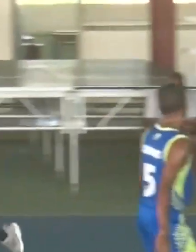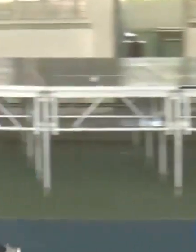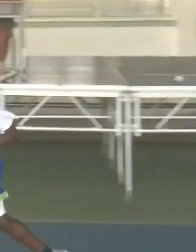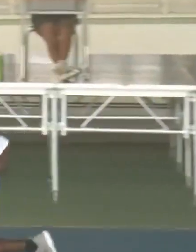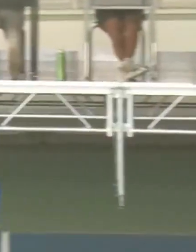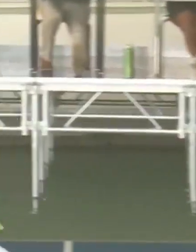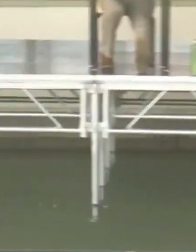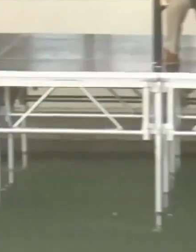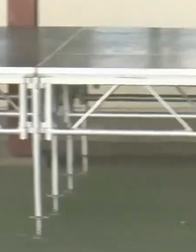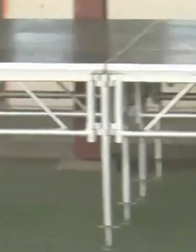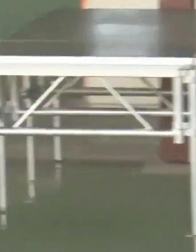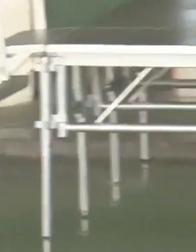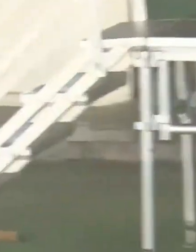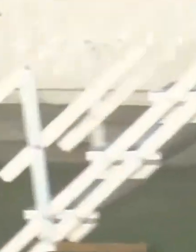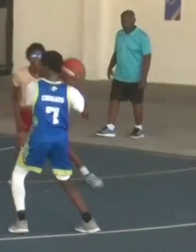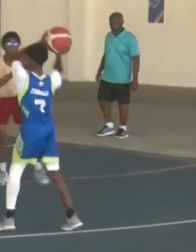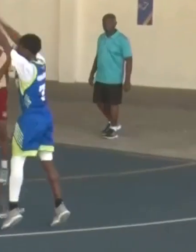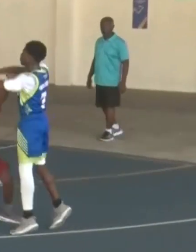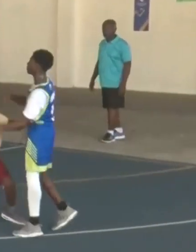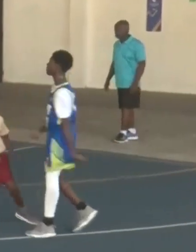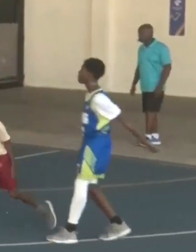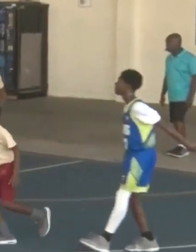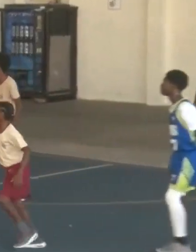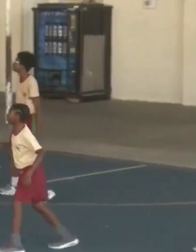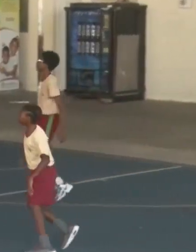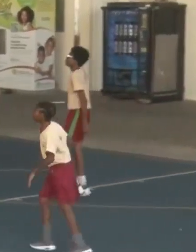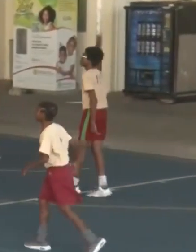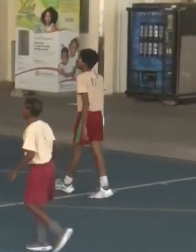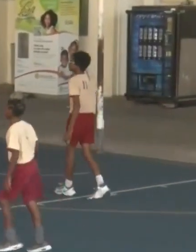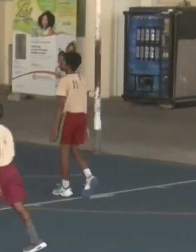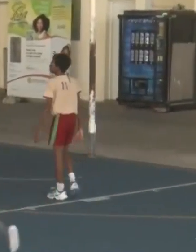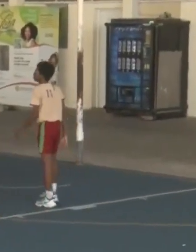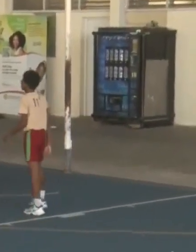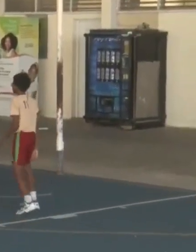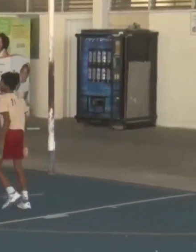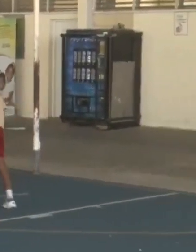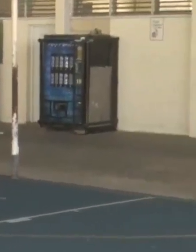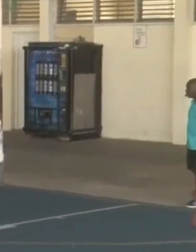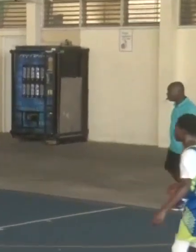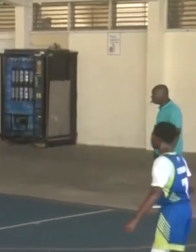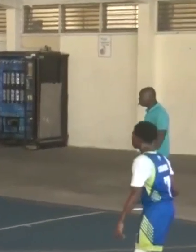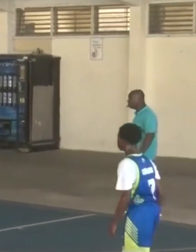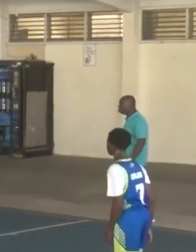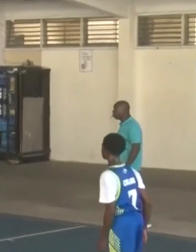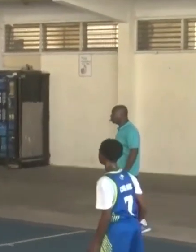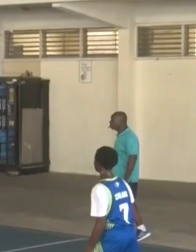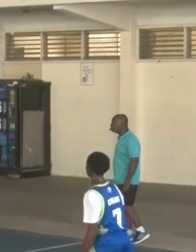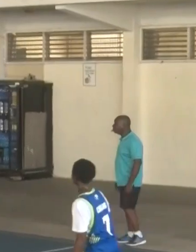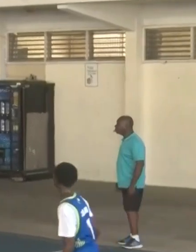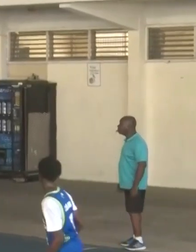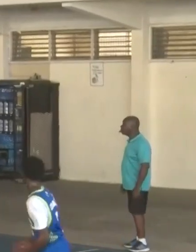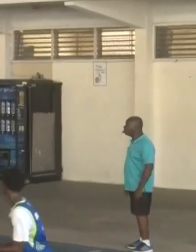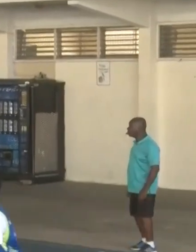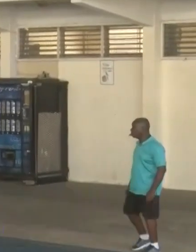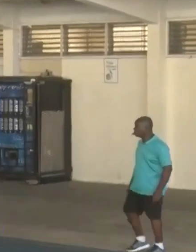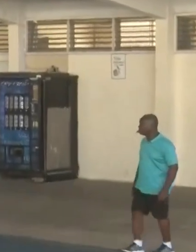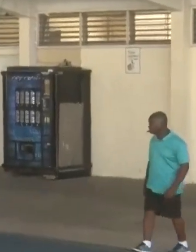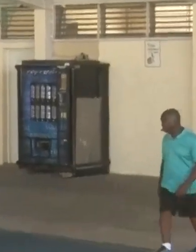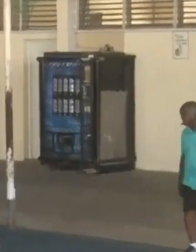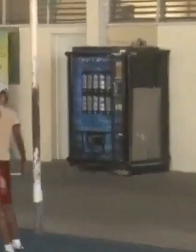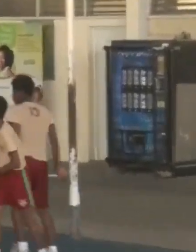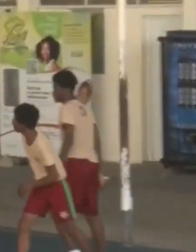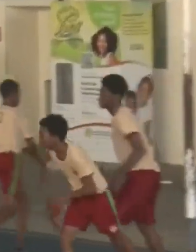a 3 from upstairs, sweet. Motley Squires was the other double-digit contributor, drives through the D, teardrop